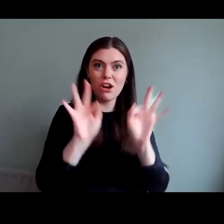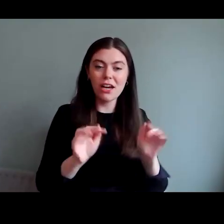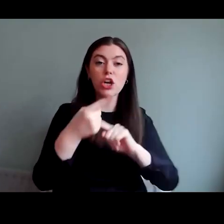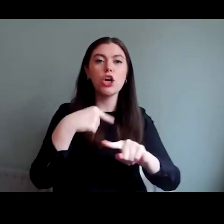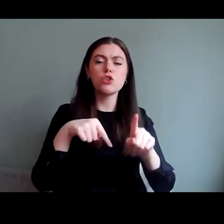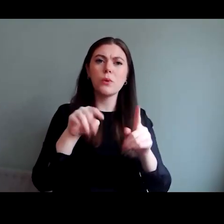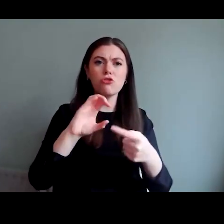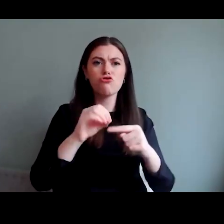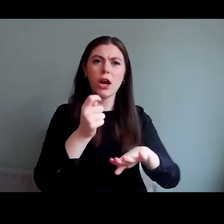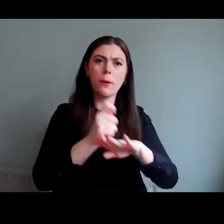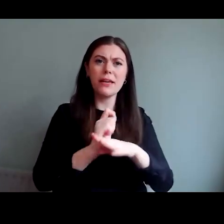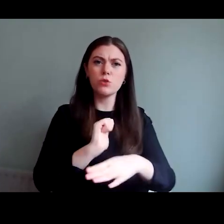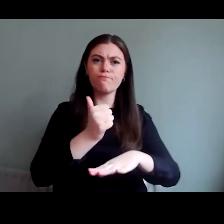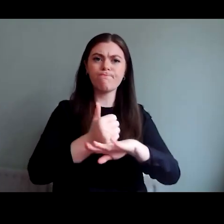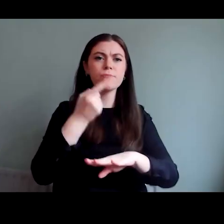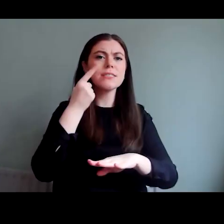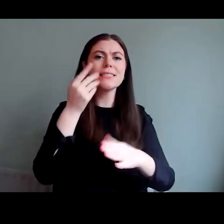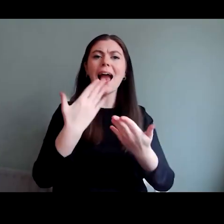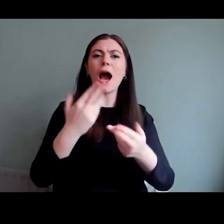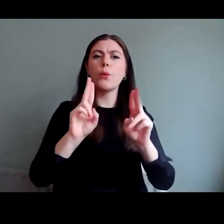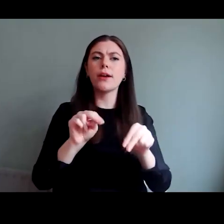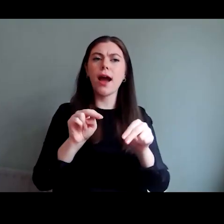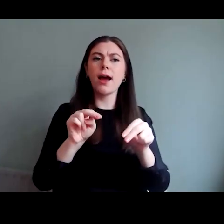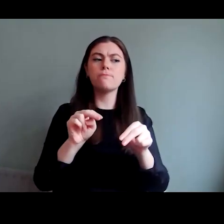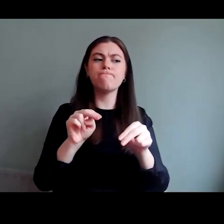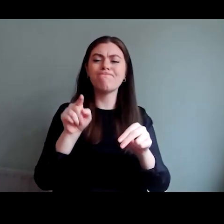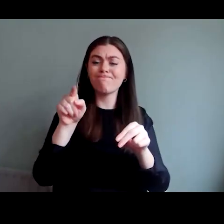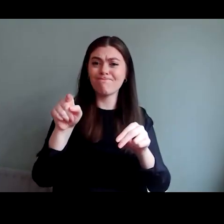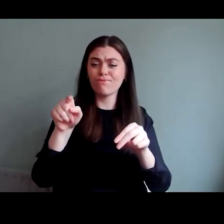help us to do that, to get away from various products for collaborative